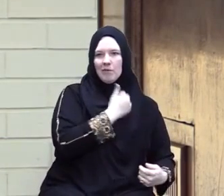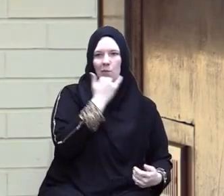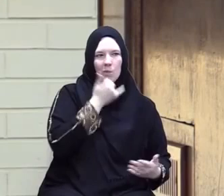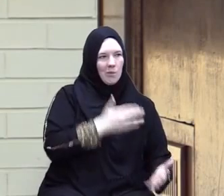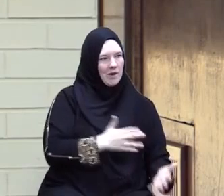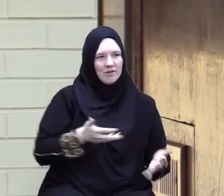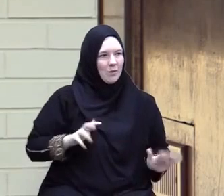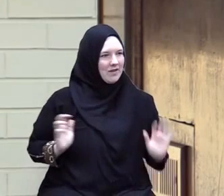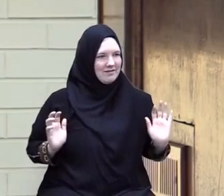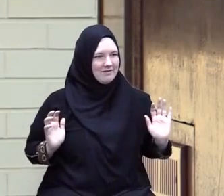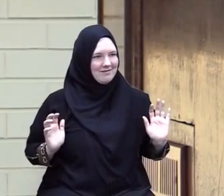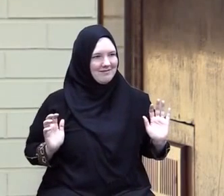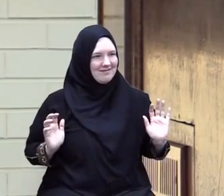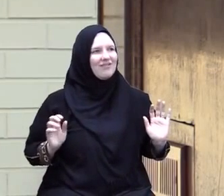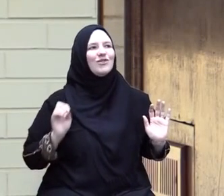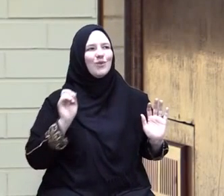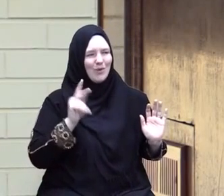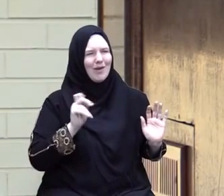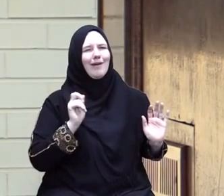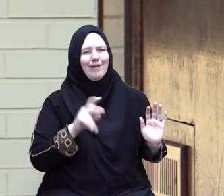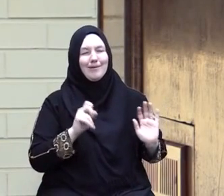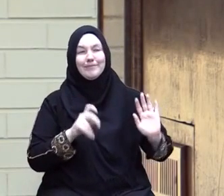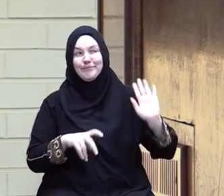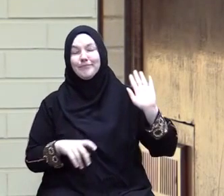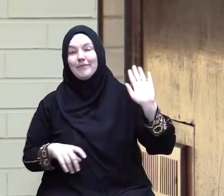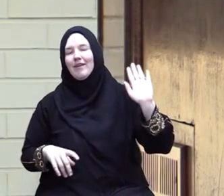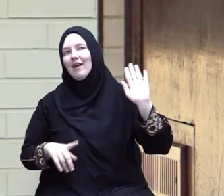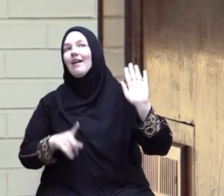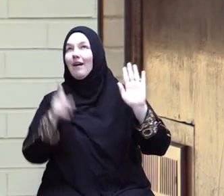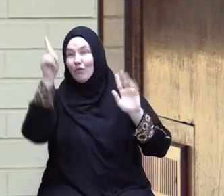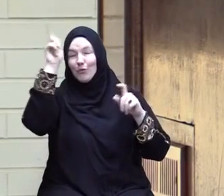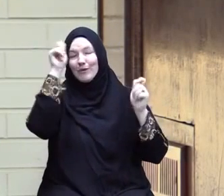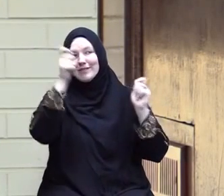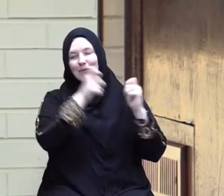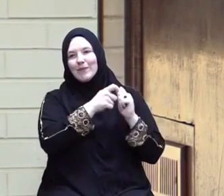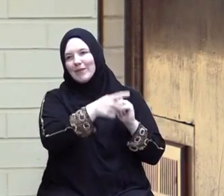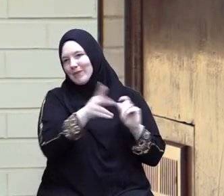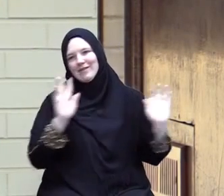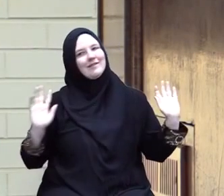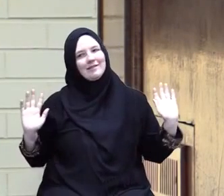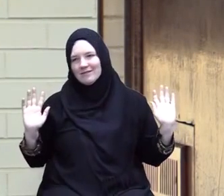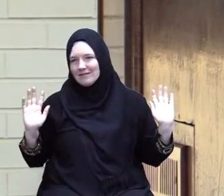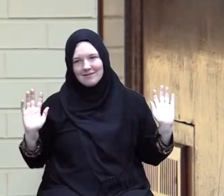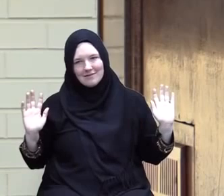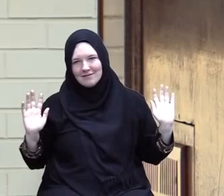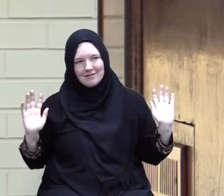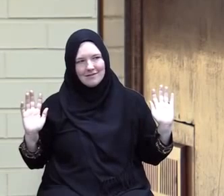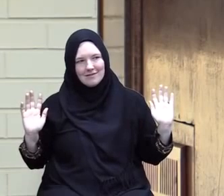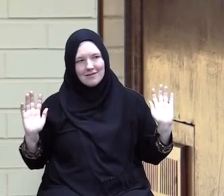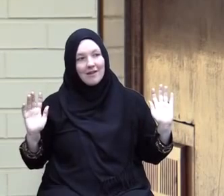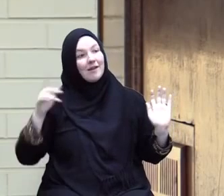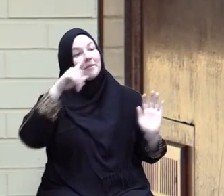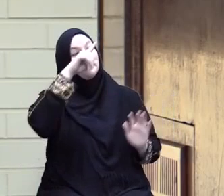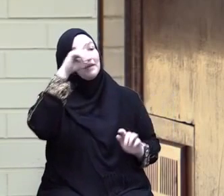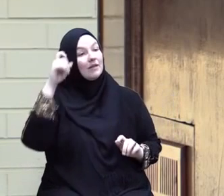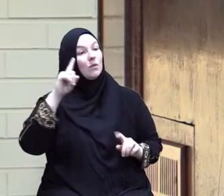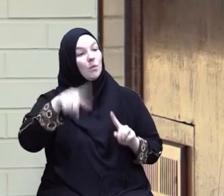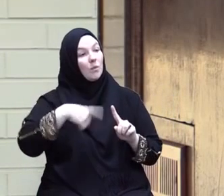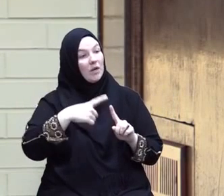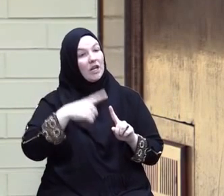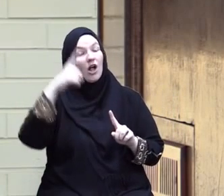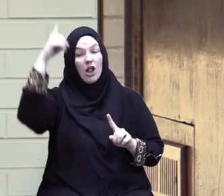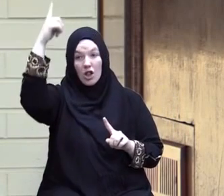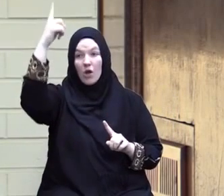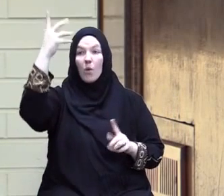tyranny. Their tyranny is going to be getting a push. Because when Allah wants to condemn